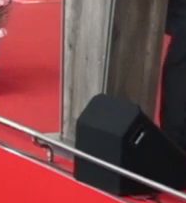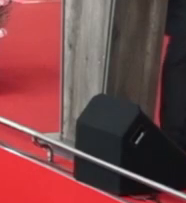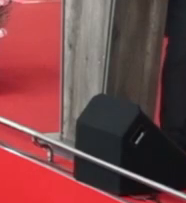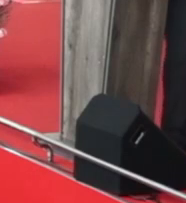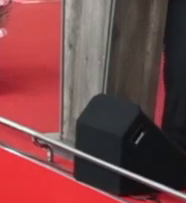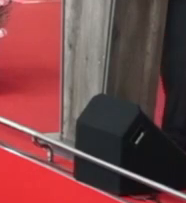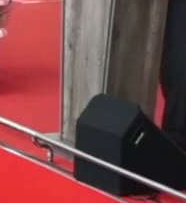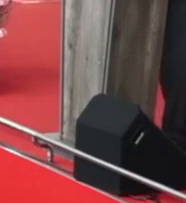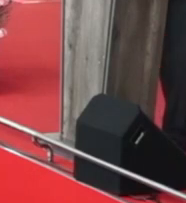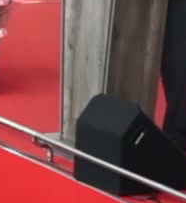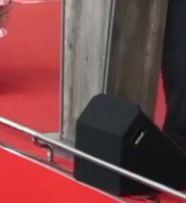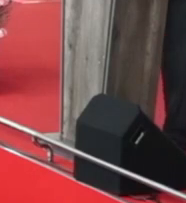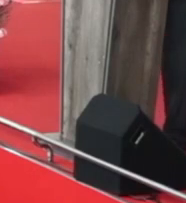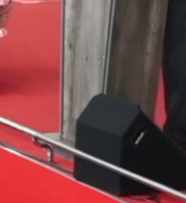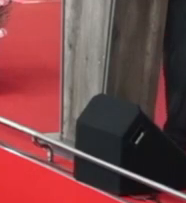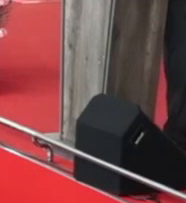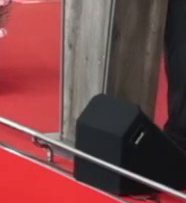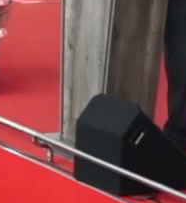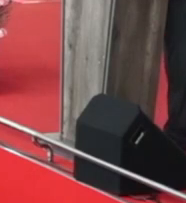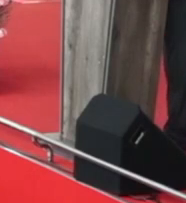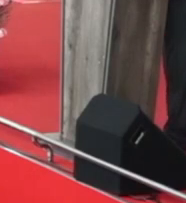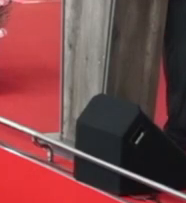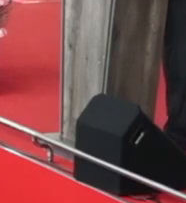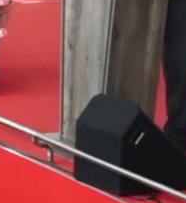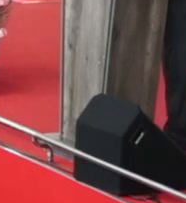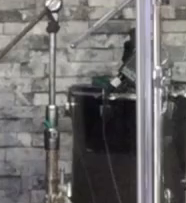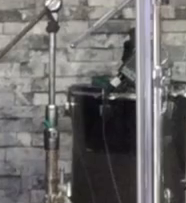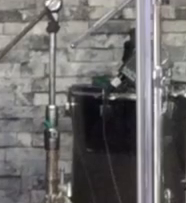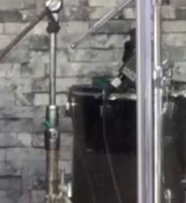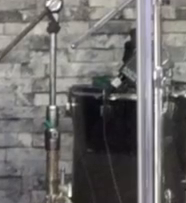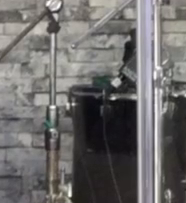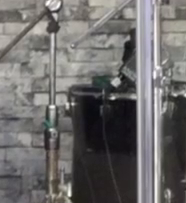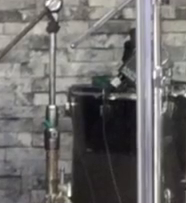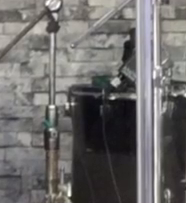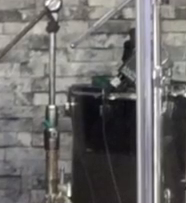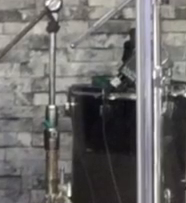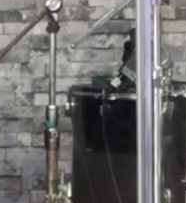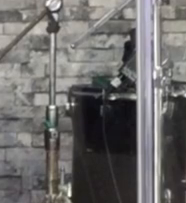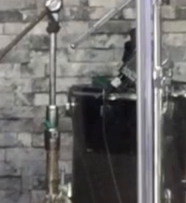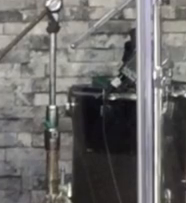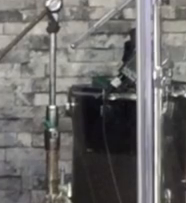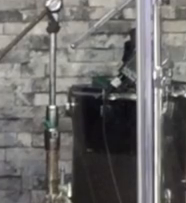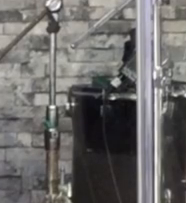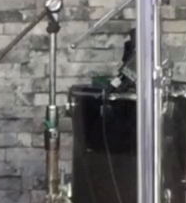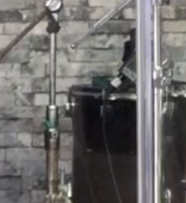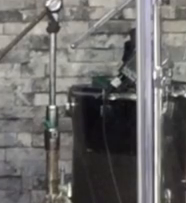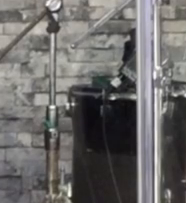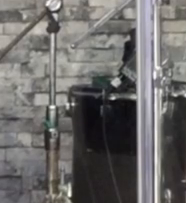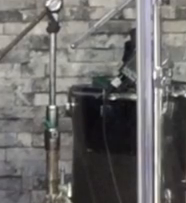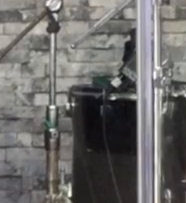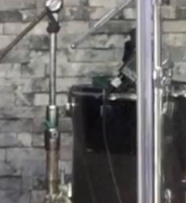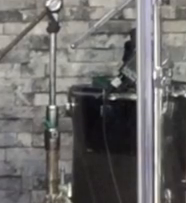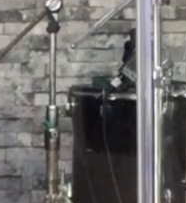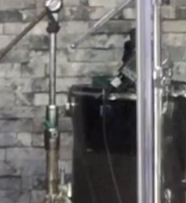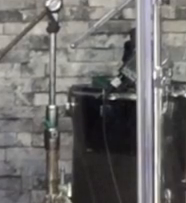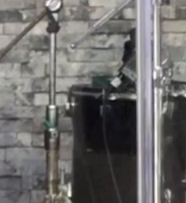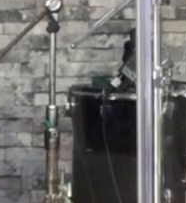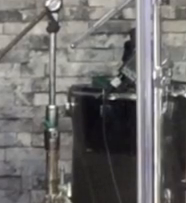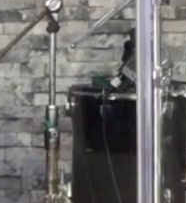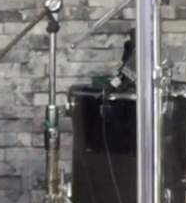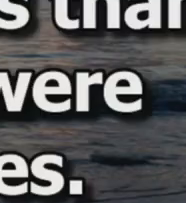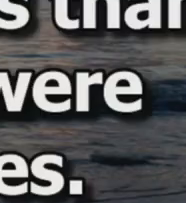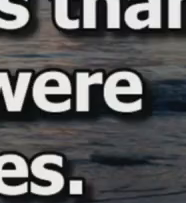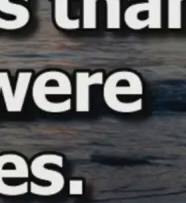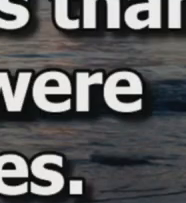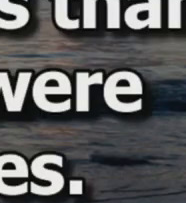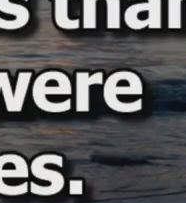cha ukumbusho. And finally in Deuteronomy chapter 7 verse 7 to 10. Kumbukumbu 7:7.